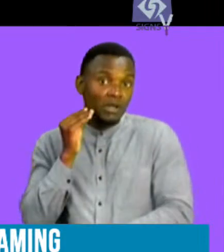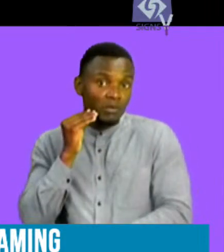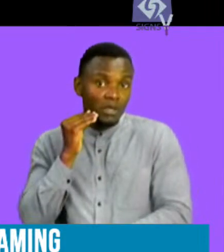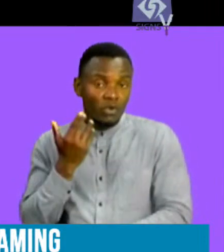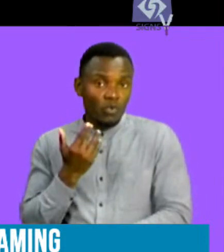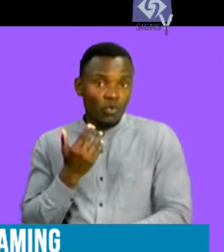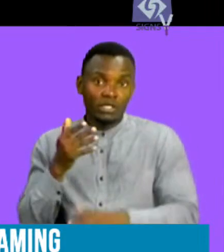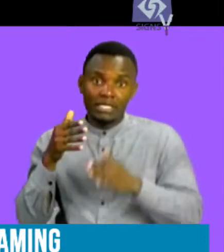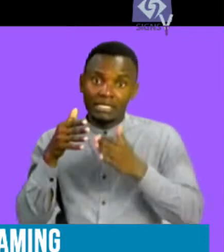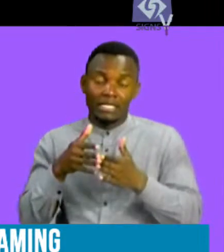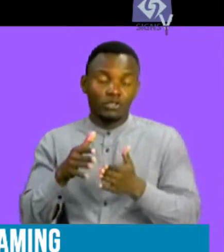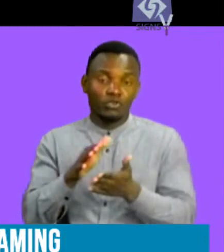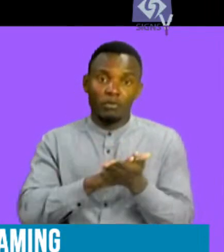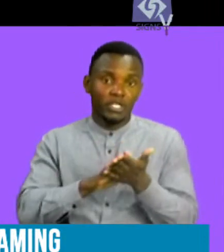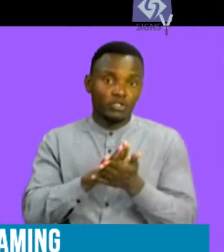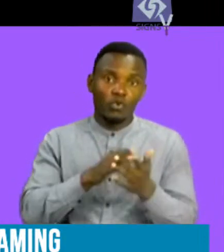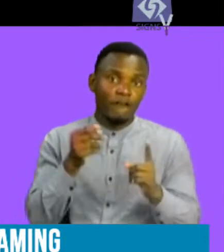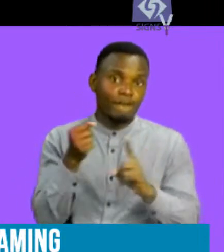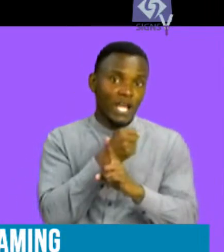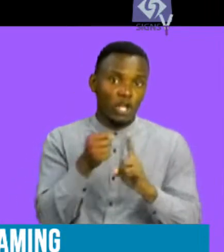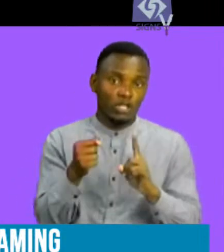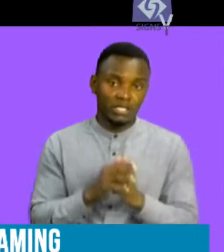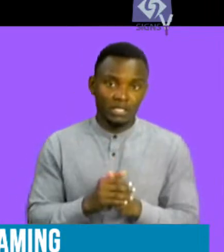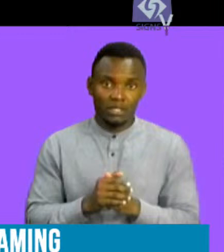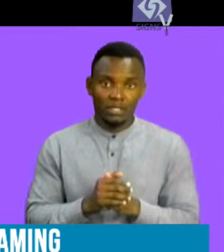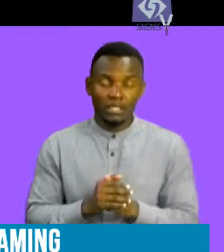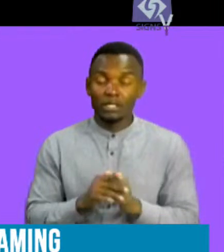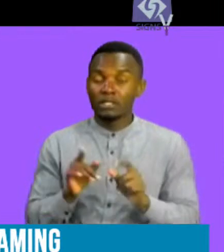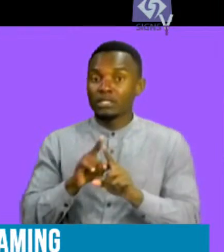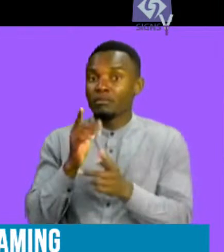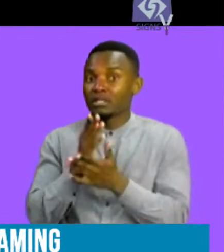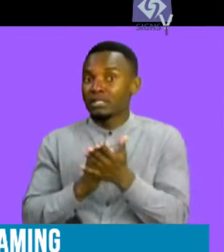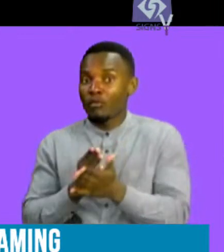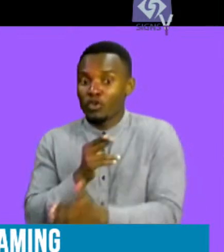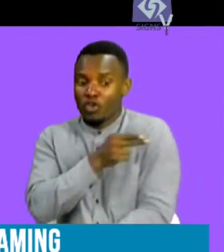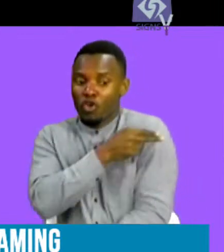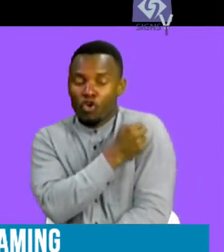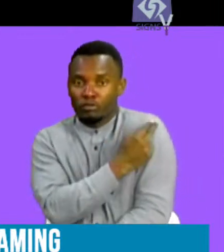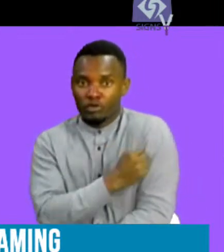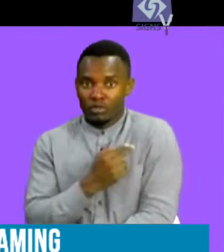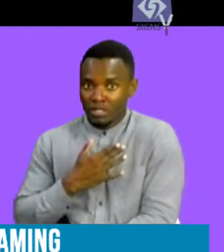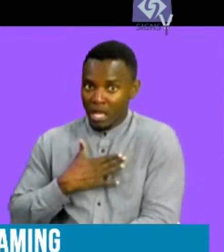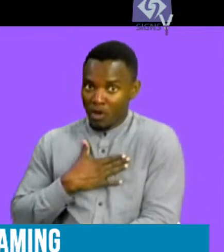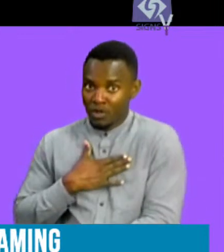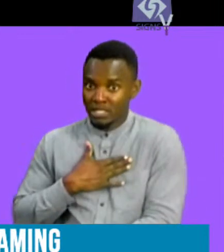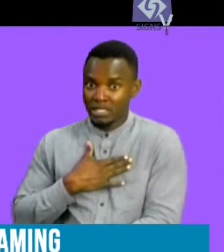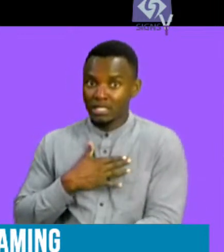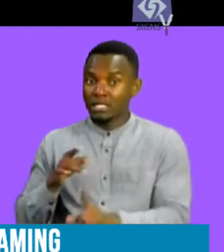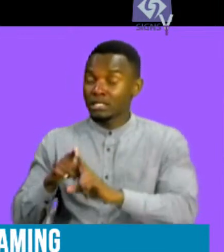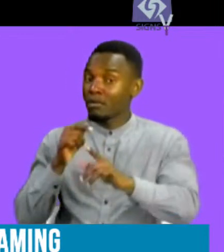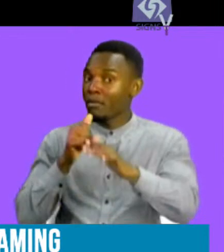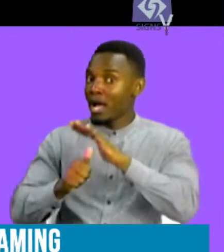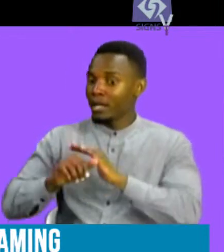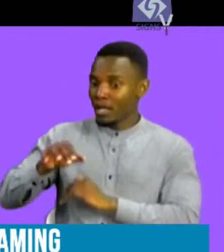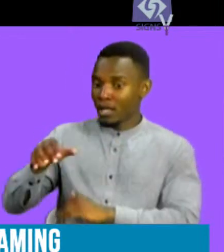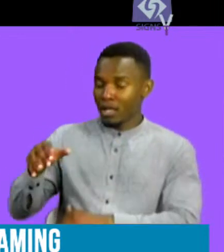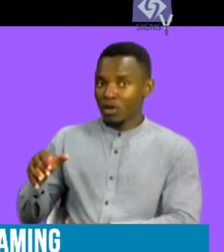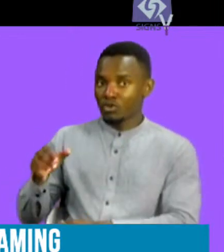not know where to go. And maybe some of our hospitals or dispensaries, even at the county, they